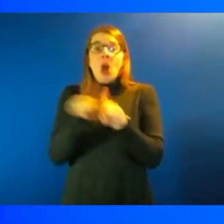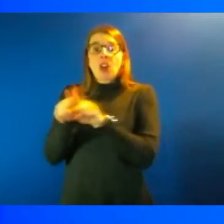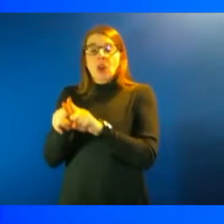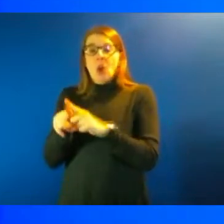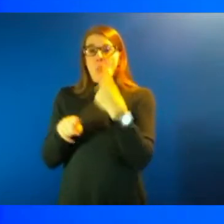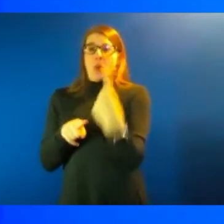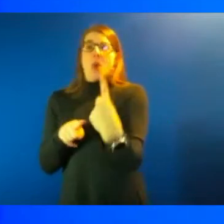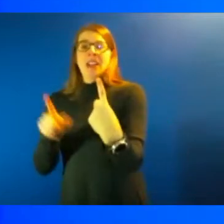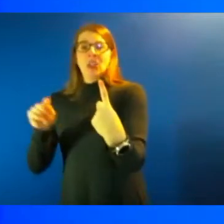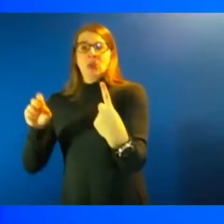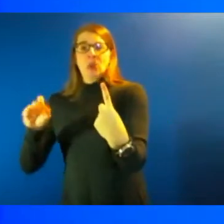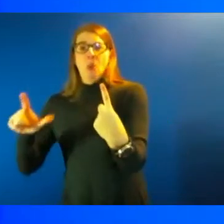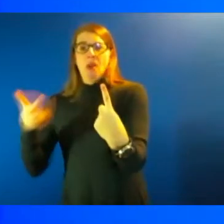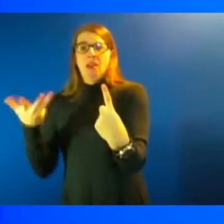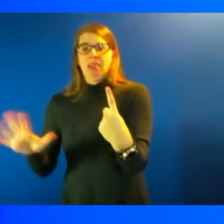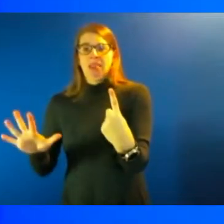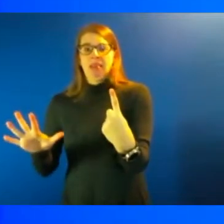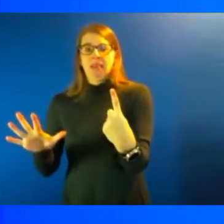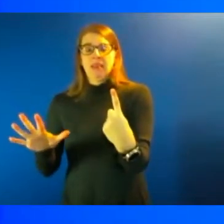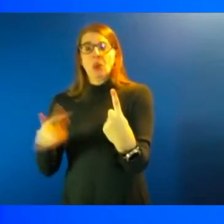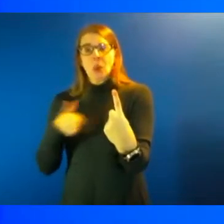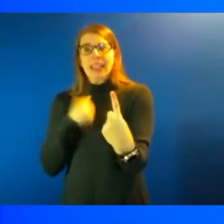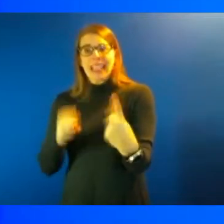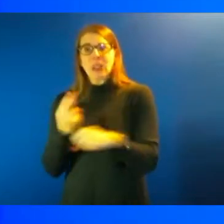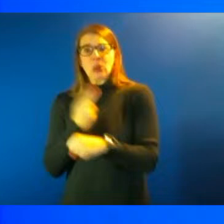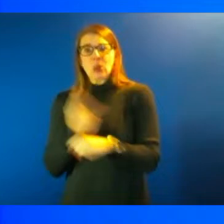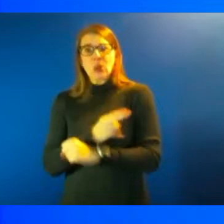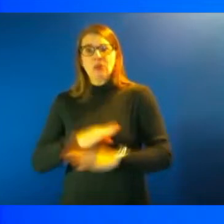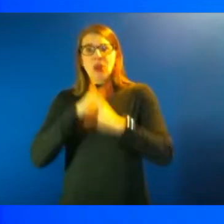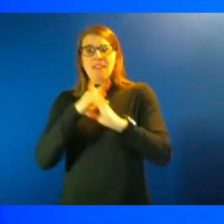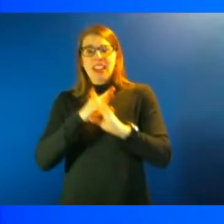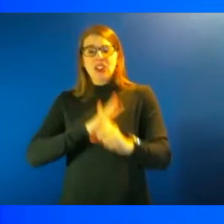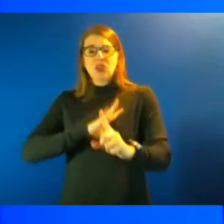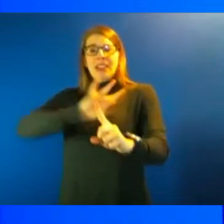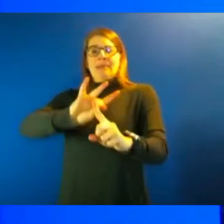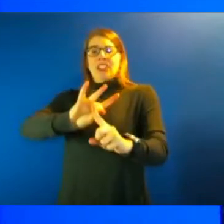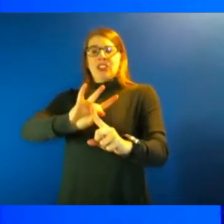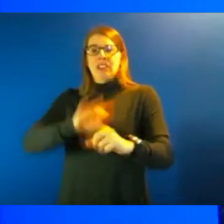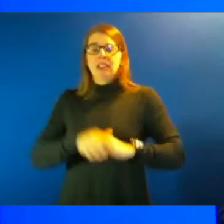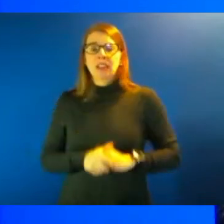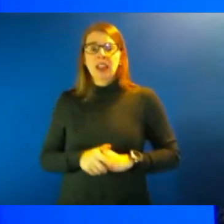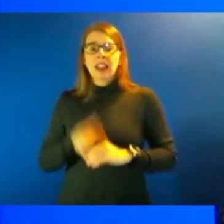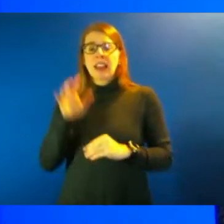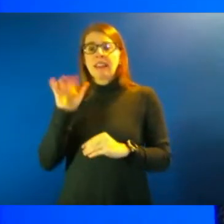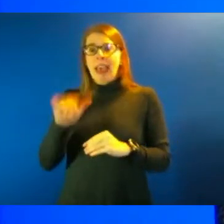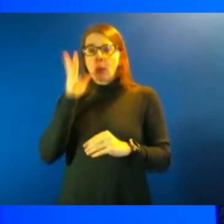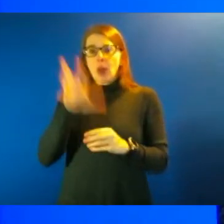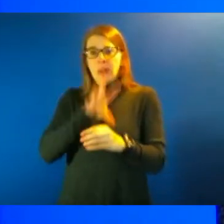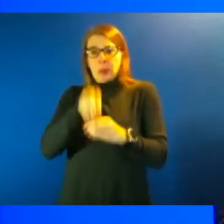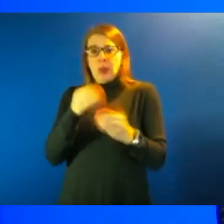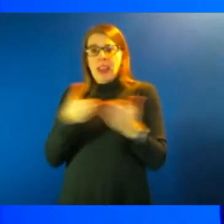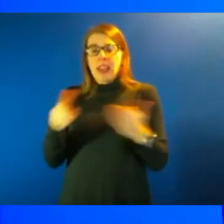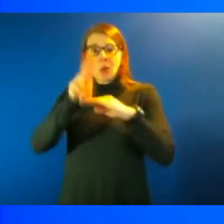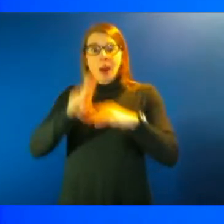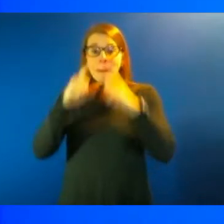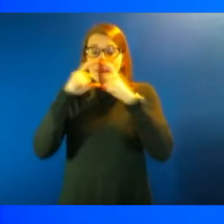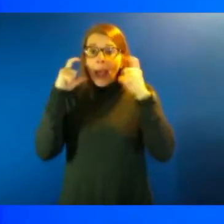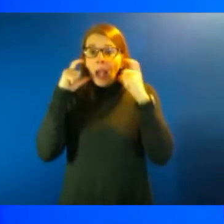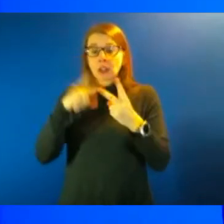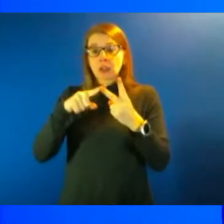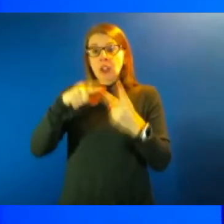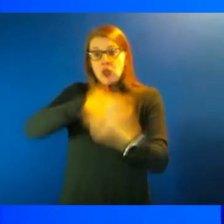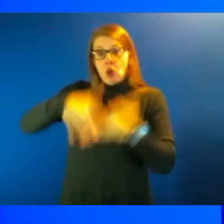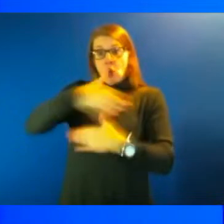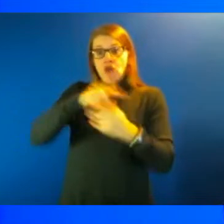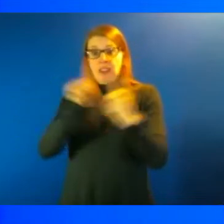our tools at our disposal for preventing transmission. And so that's going to include things like wearing a mask, being socially distant, taking advantage